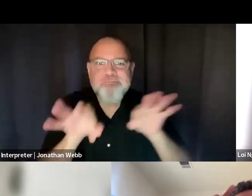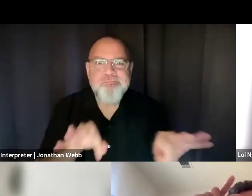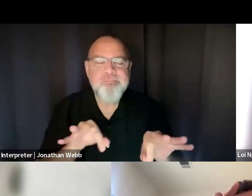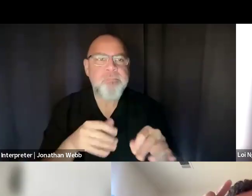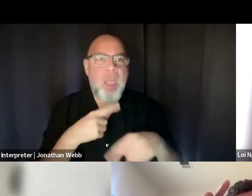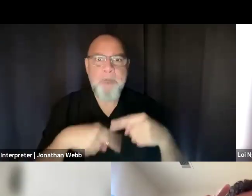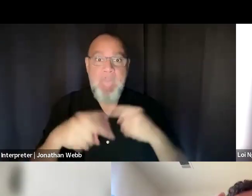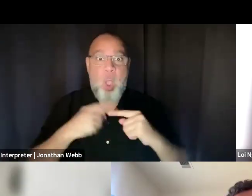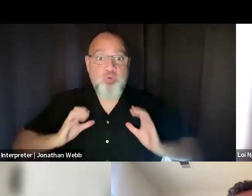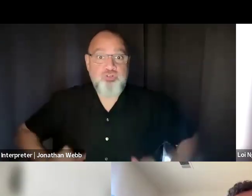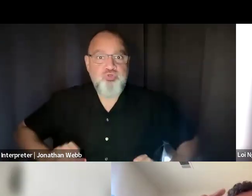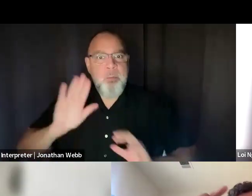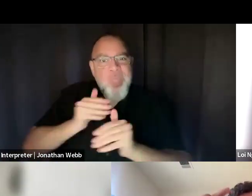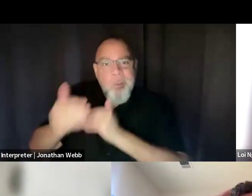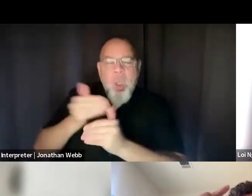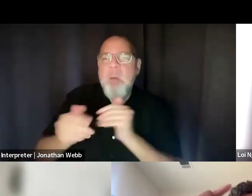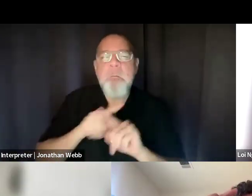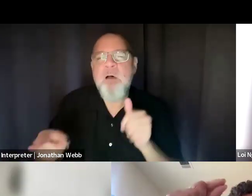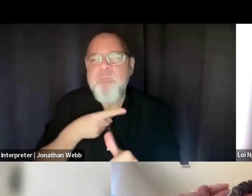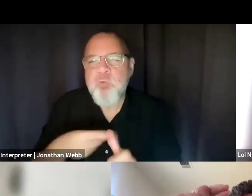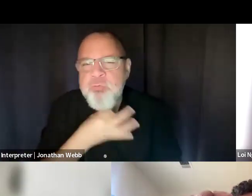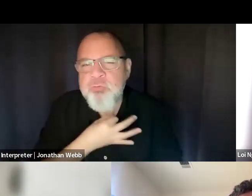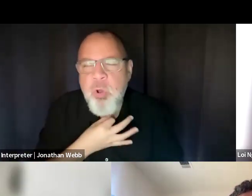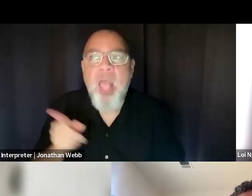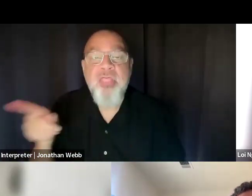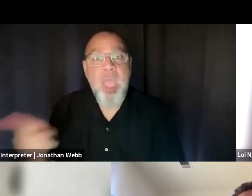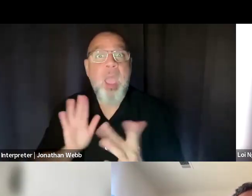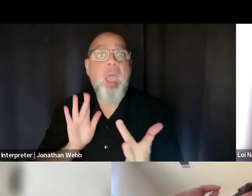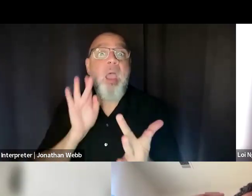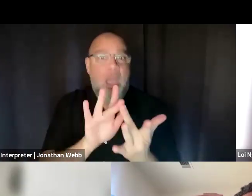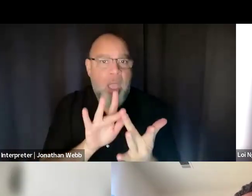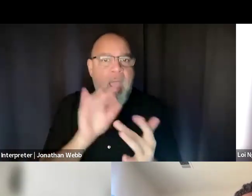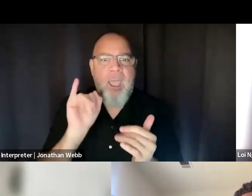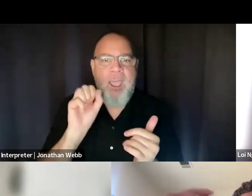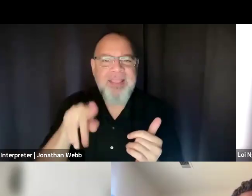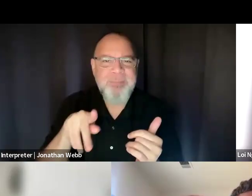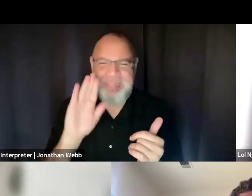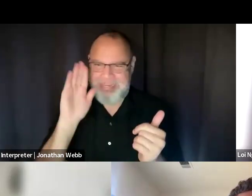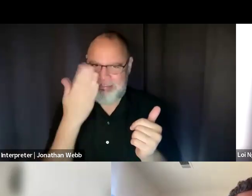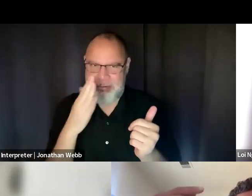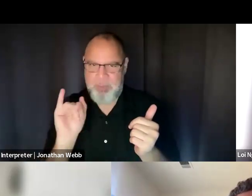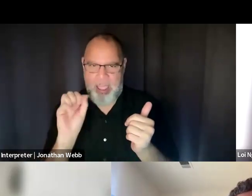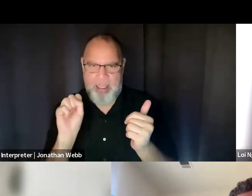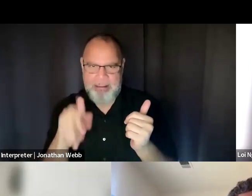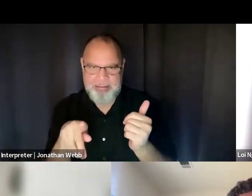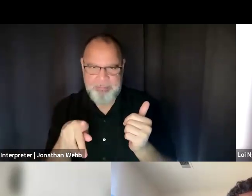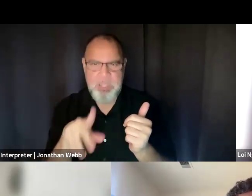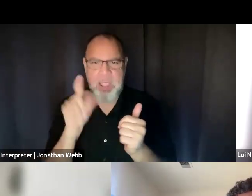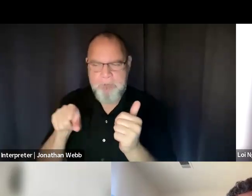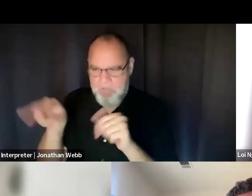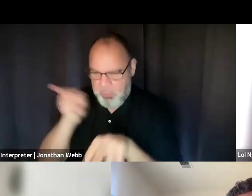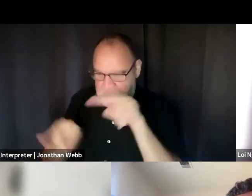process. Just a question on that first step. They contact their ISP. It sounds like their ISP almost like verifies that they're eligible, but